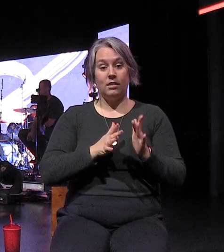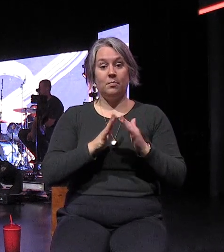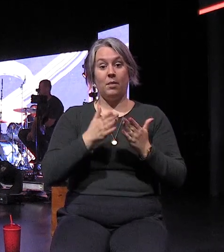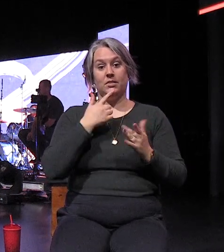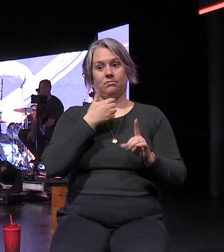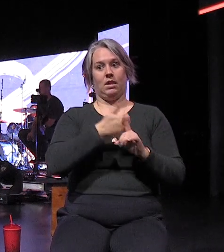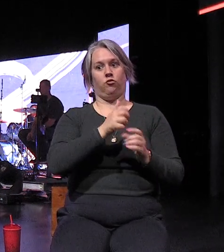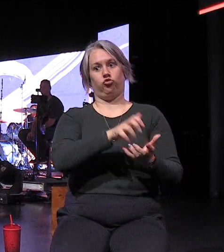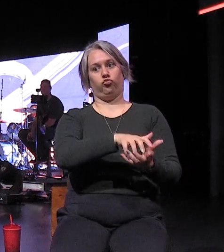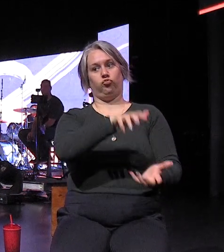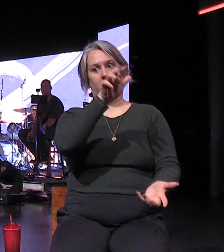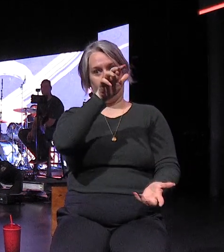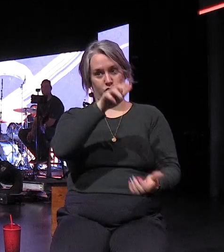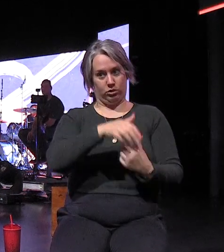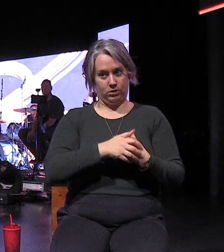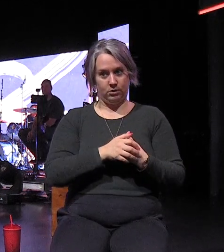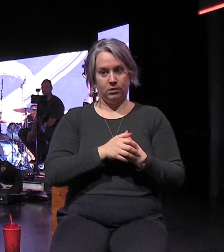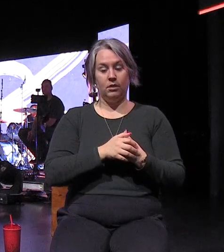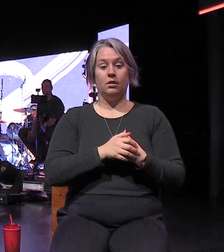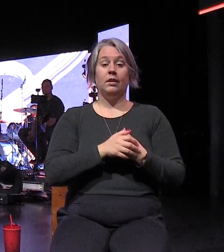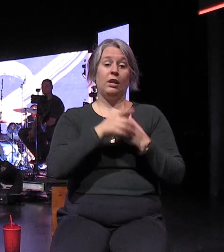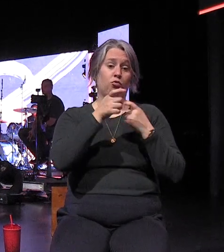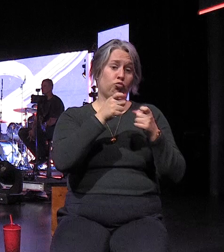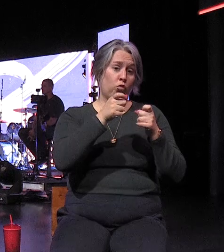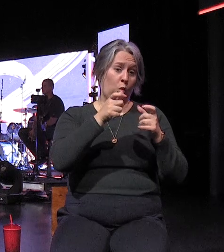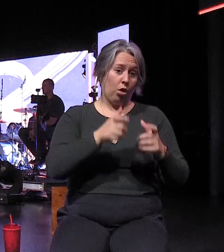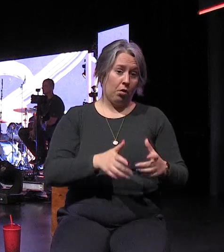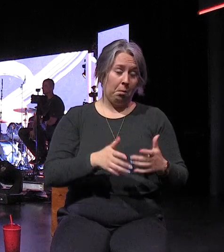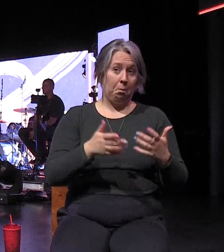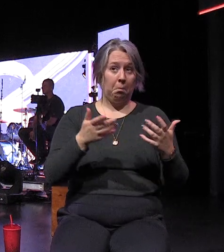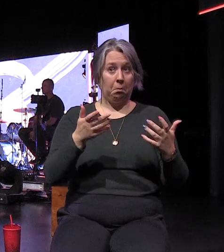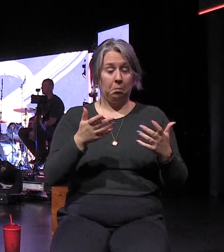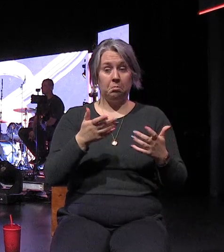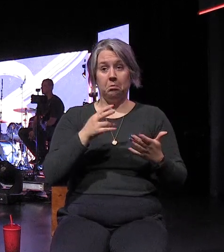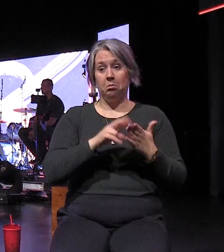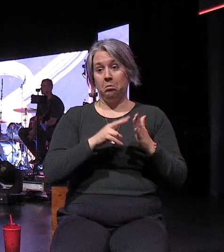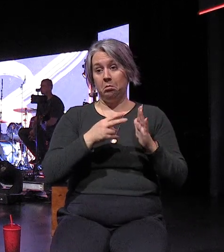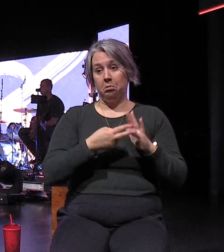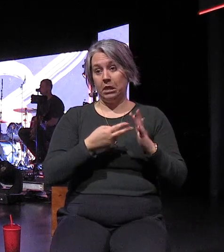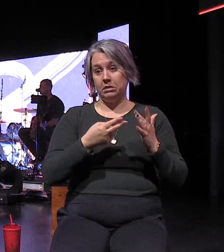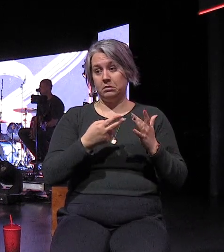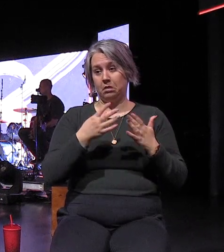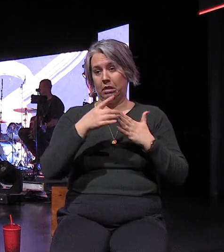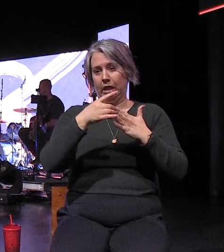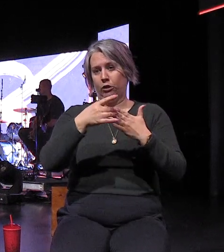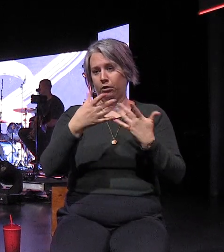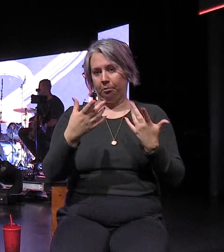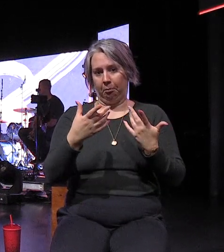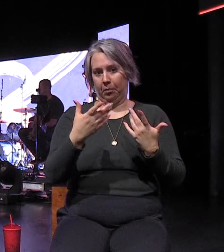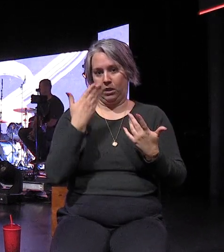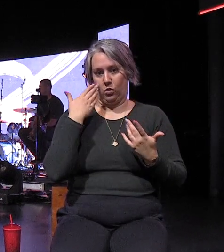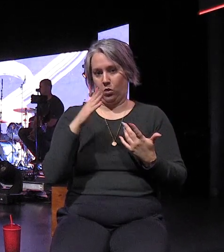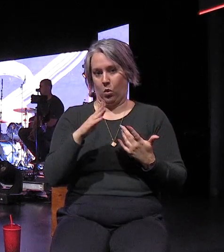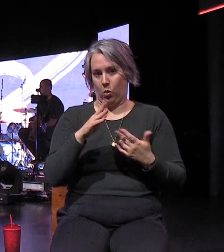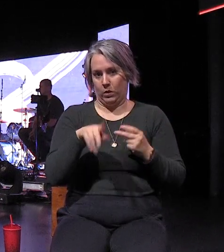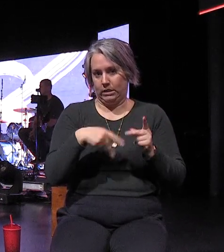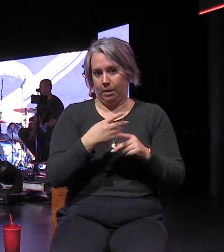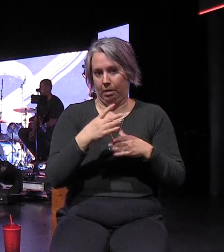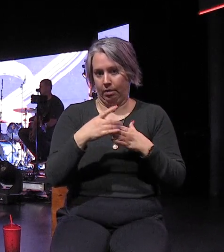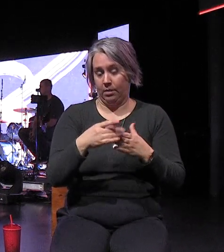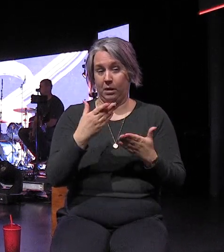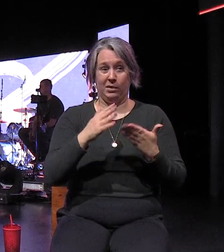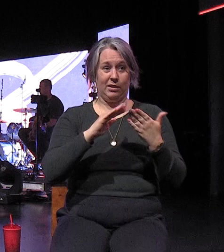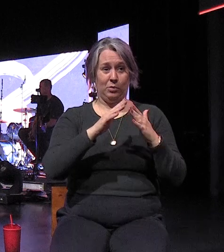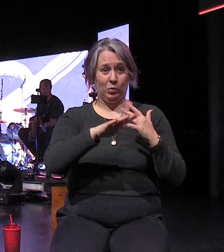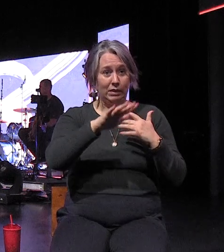rich, says he was a ruler. So that tells me he was in some kind of leadership role. The Bible doesn't say what. Maybe he was a community